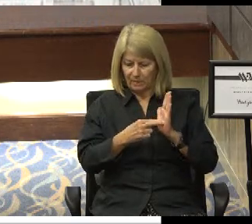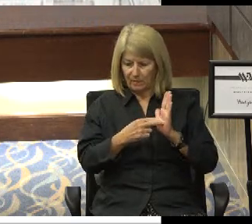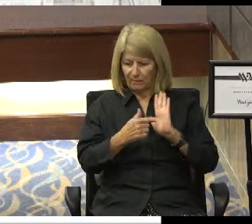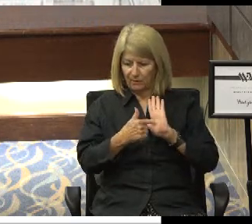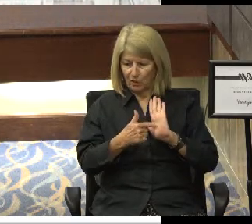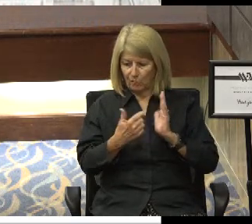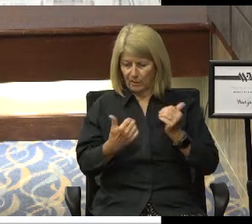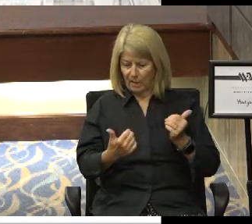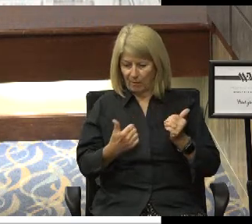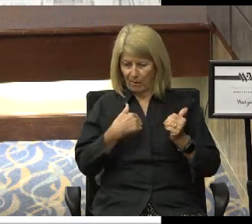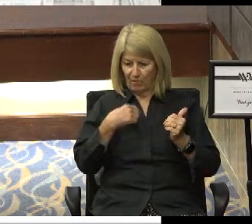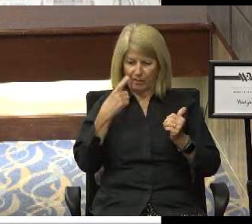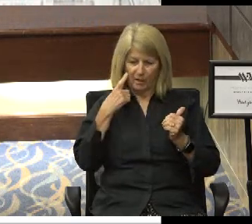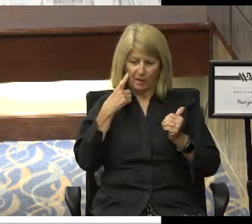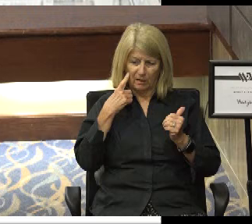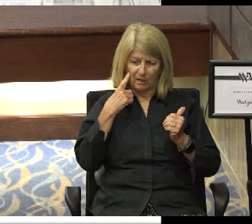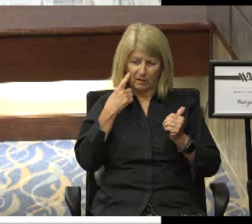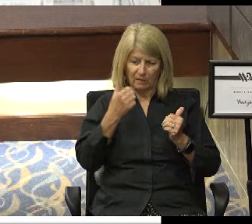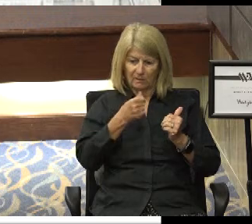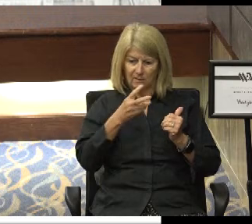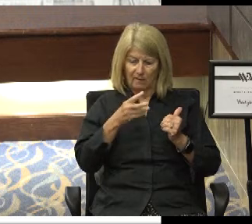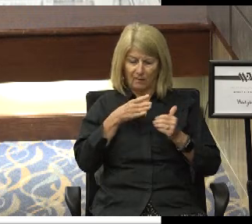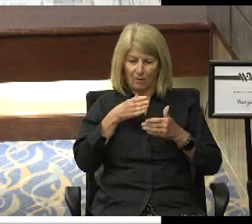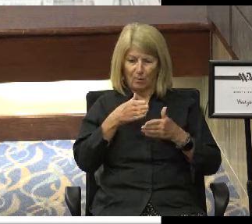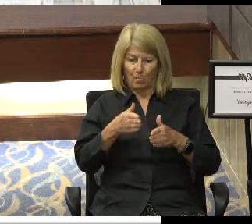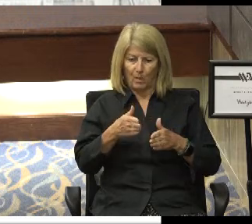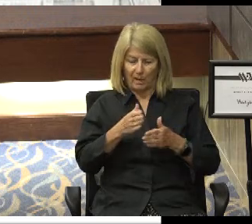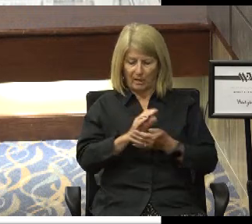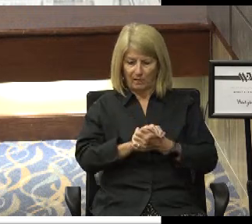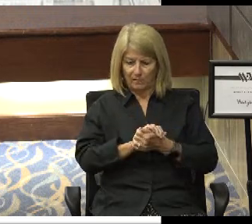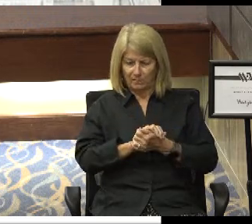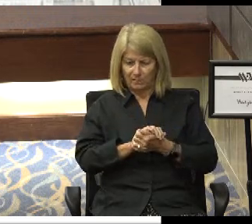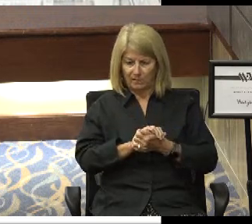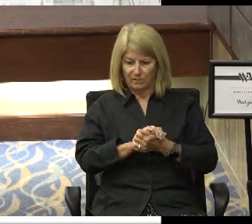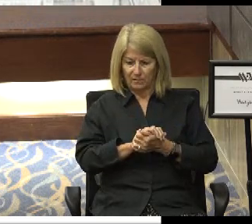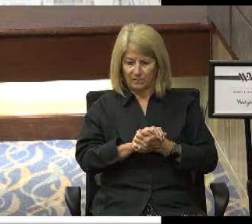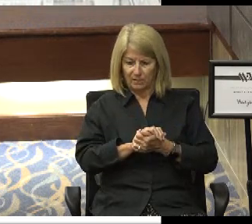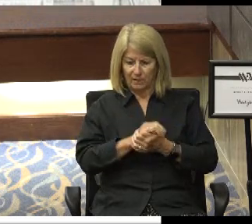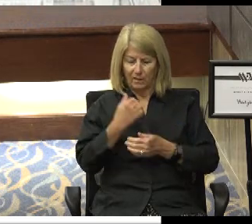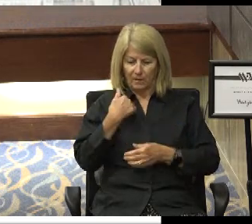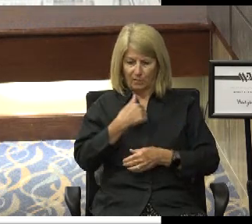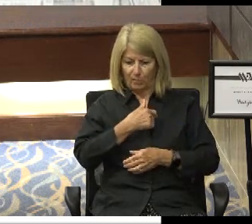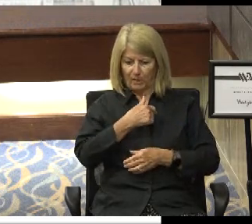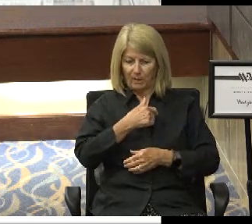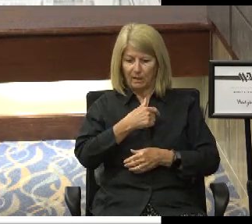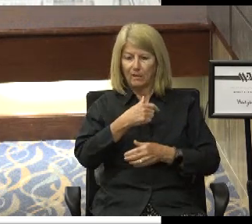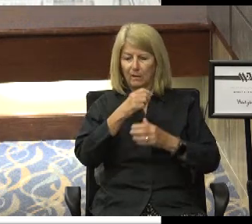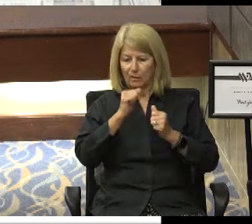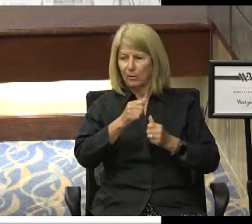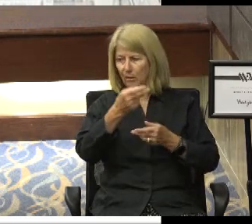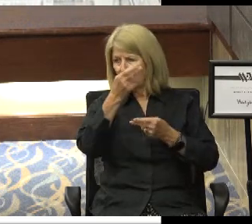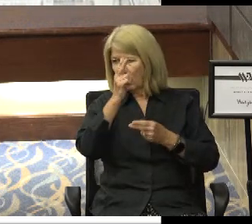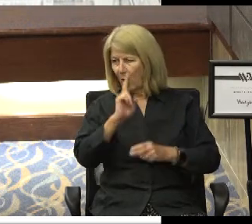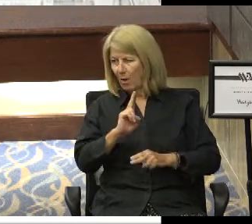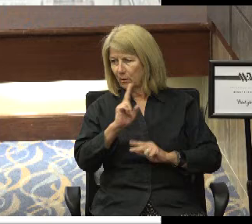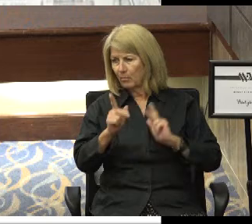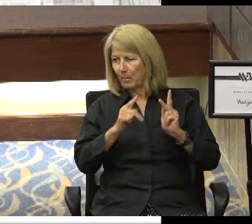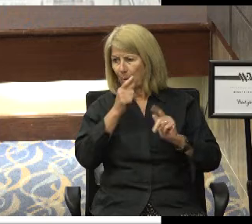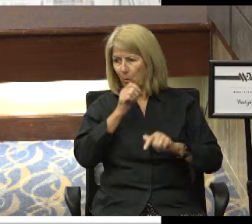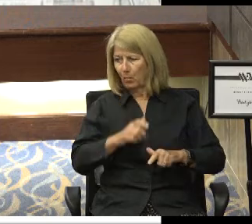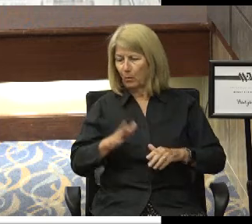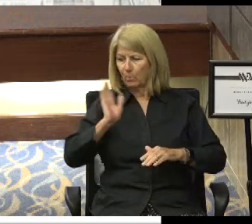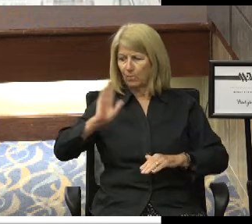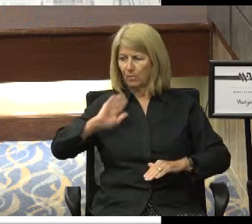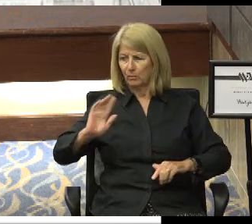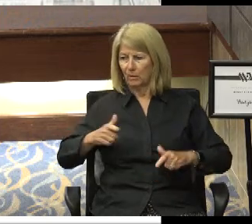think there are ways to wink at history and honor. So, I mean, if that's something that, you